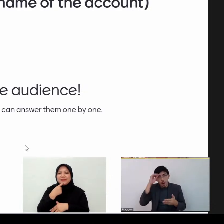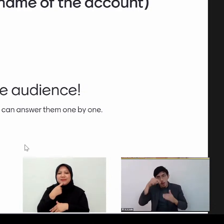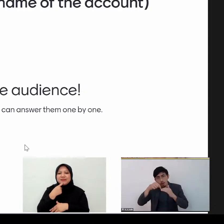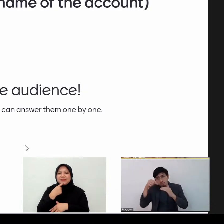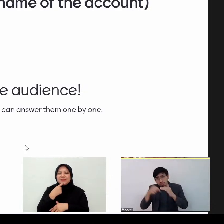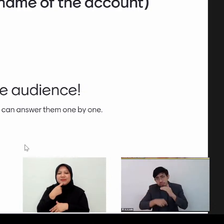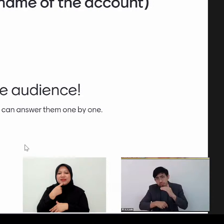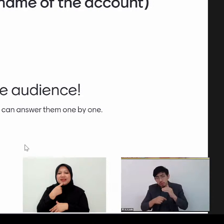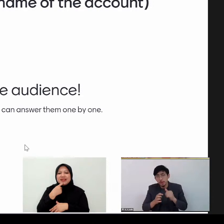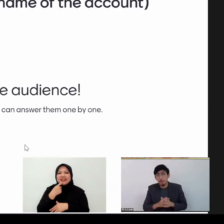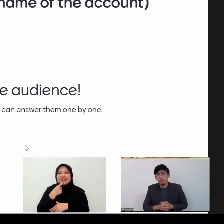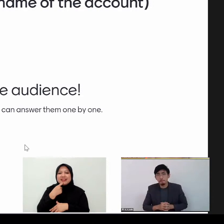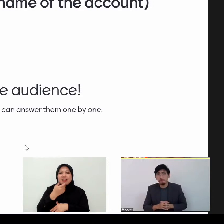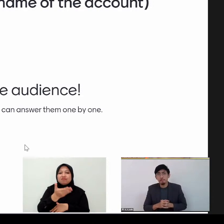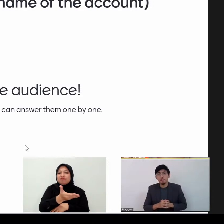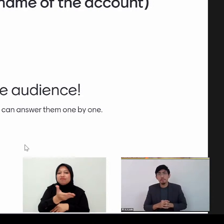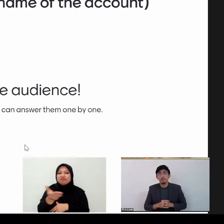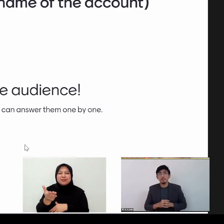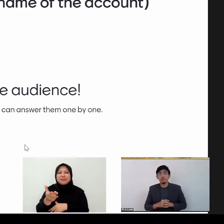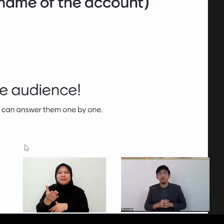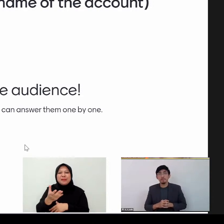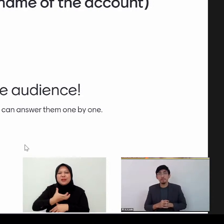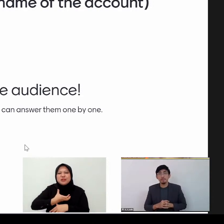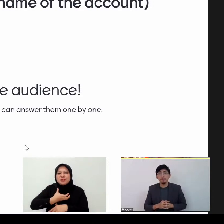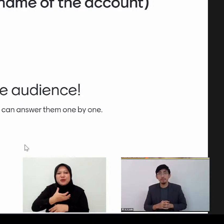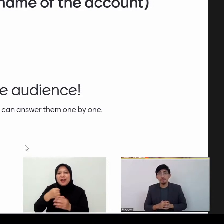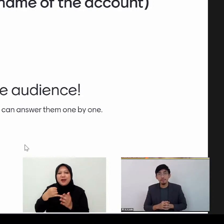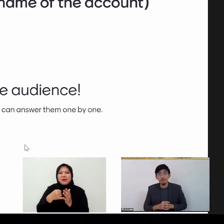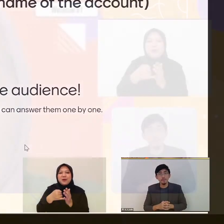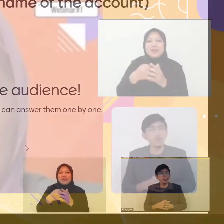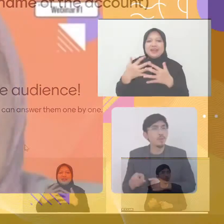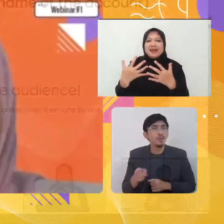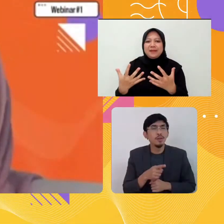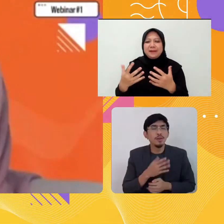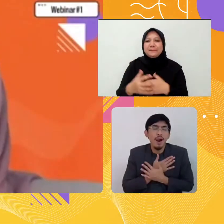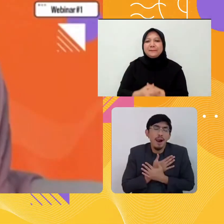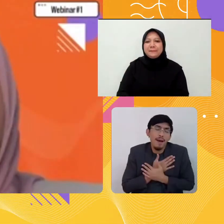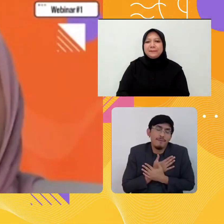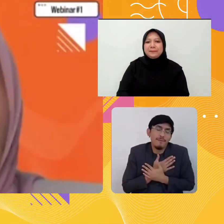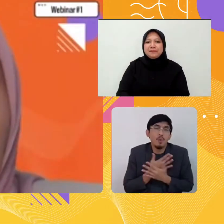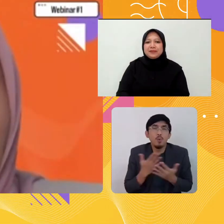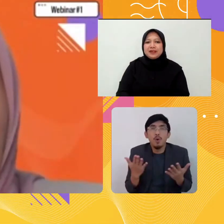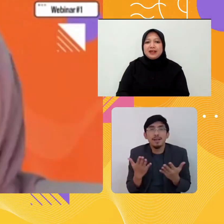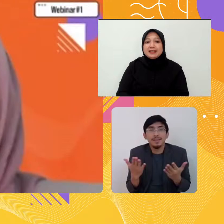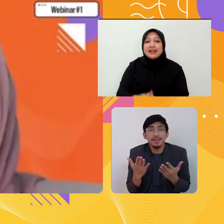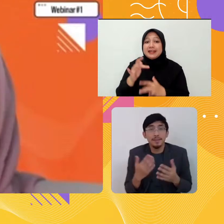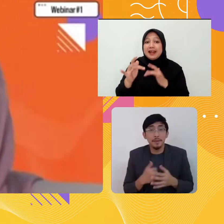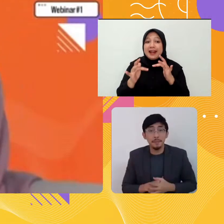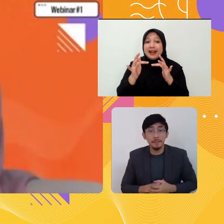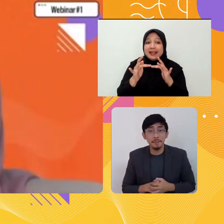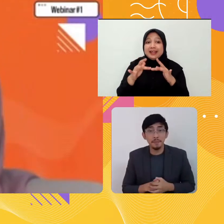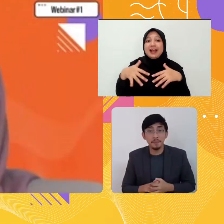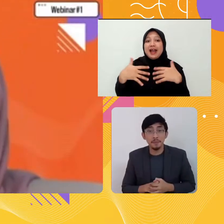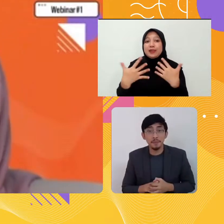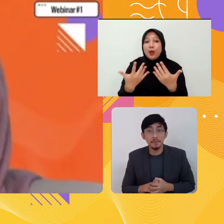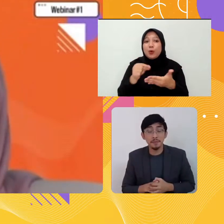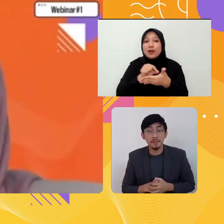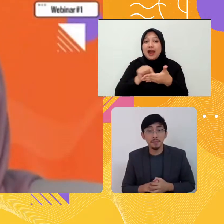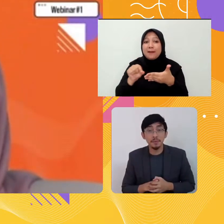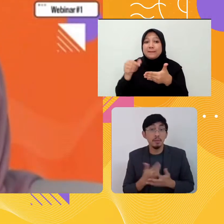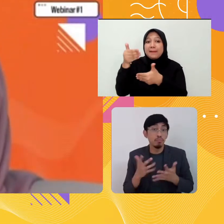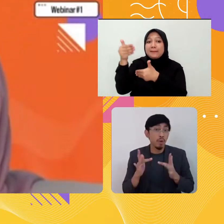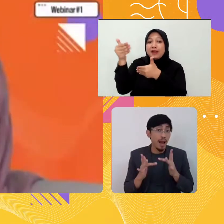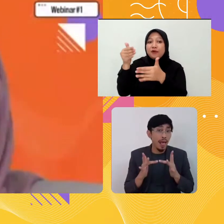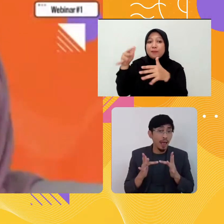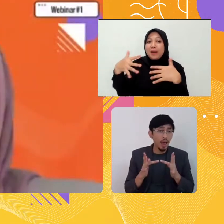most favorite content regarding each content creators. You can put the link or name of the account. So simply put the name of the